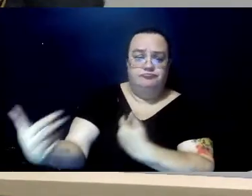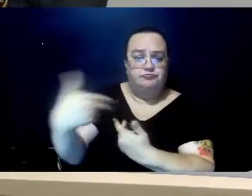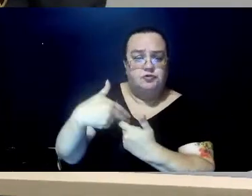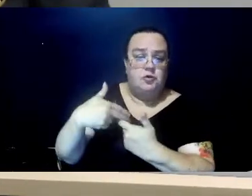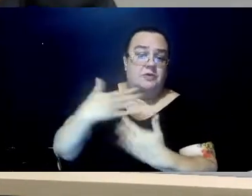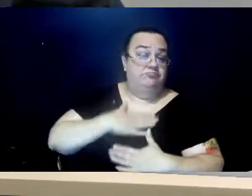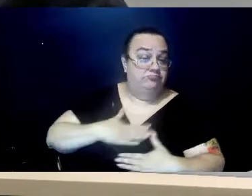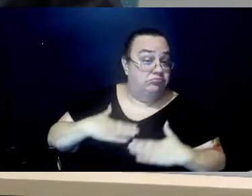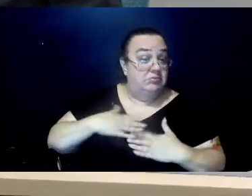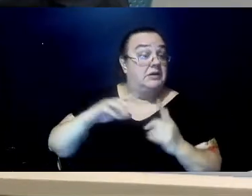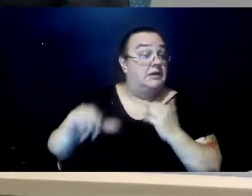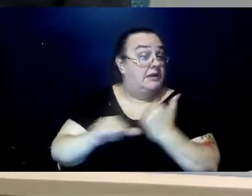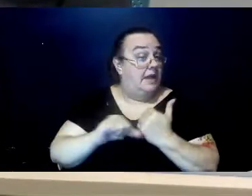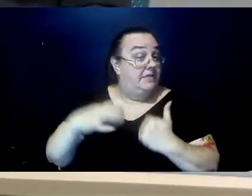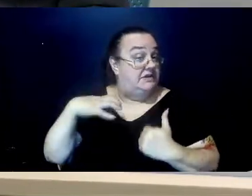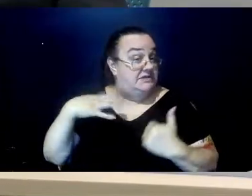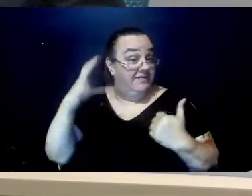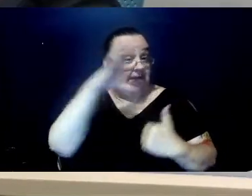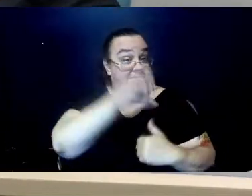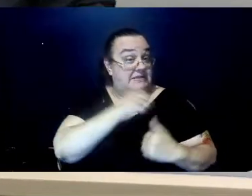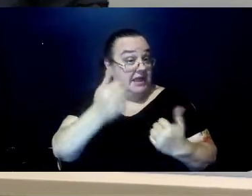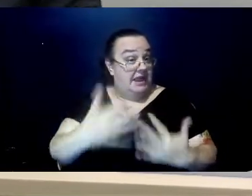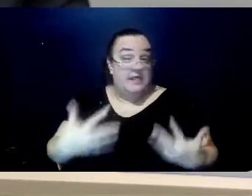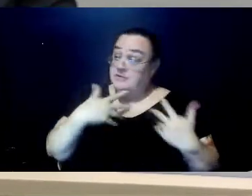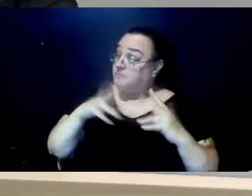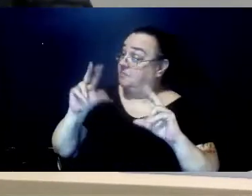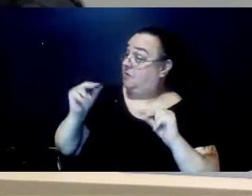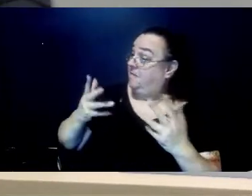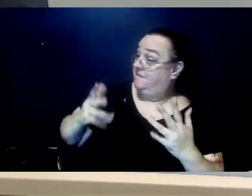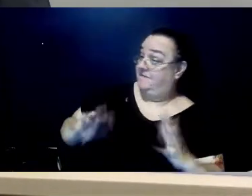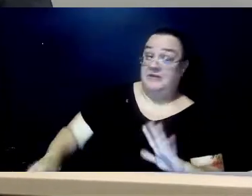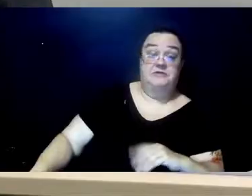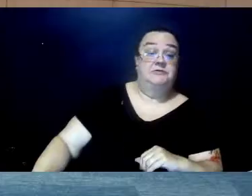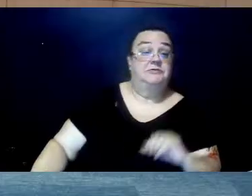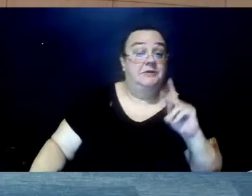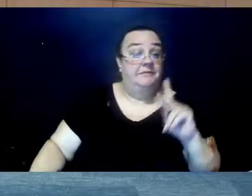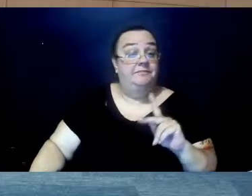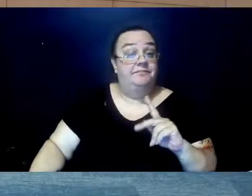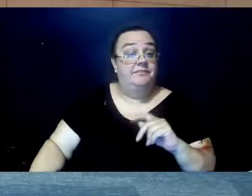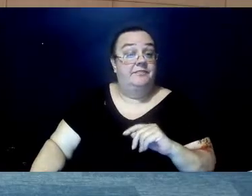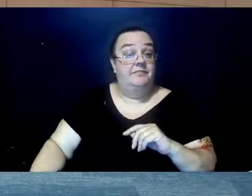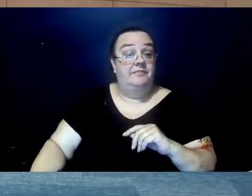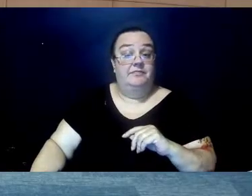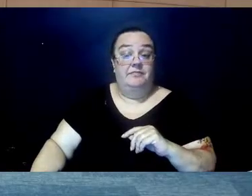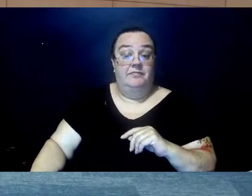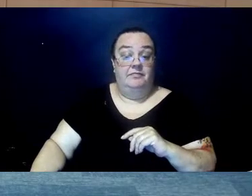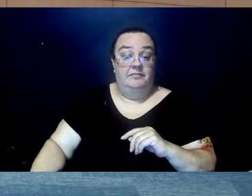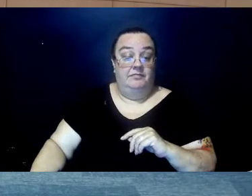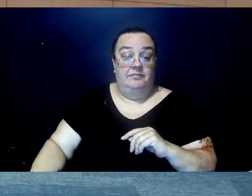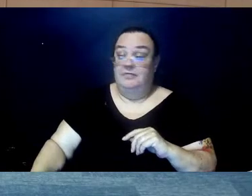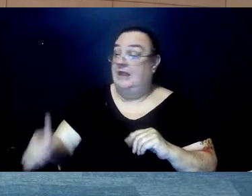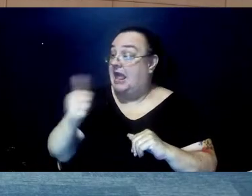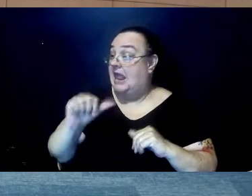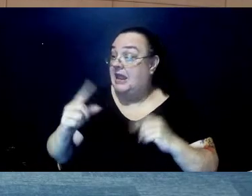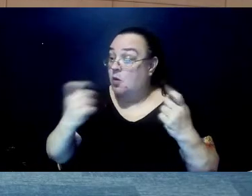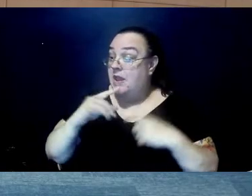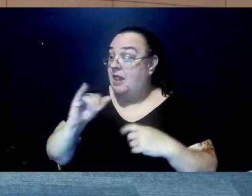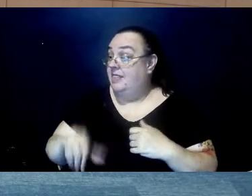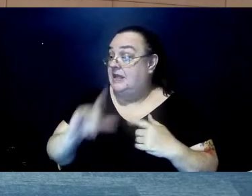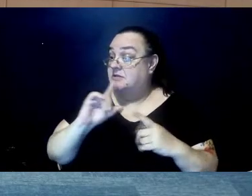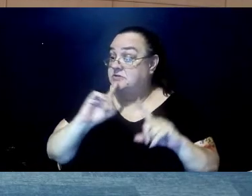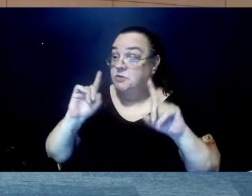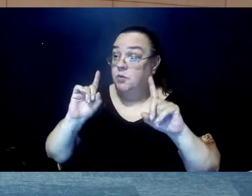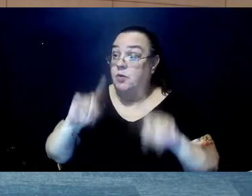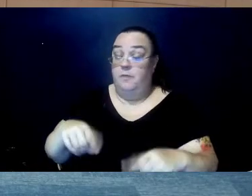Deputy Chief, I miss anything? No, that's it. Okay, all right. Any questions? Otherwise, that would be our report, Madam Vice Mayor.